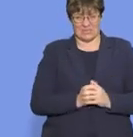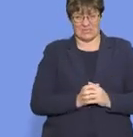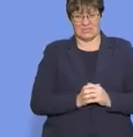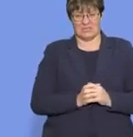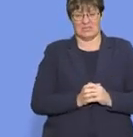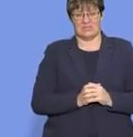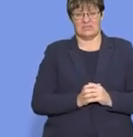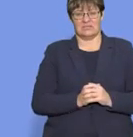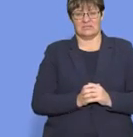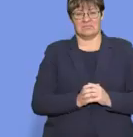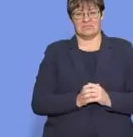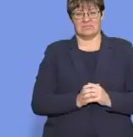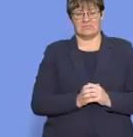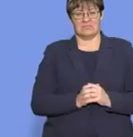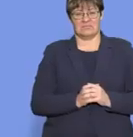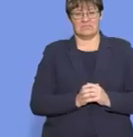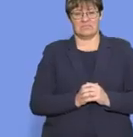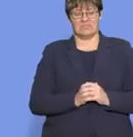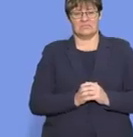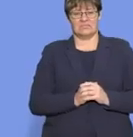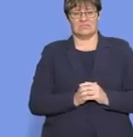life to exist.